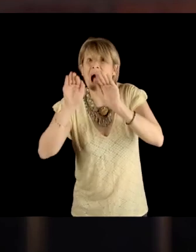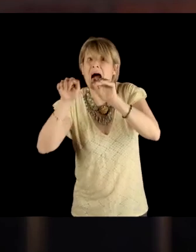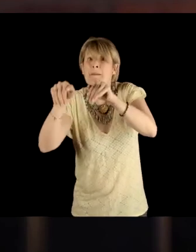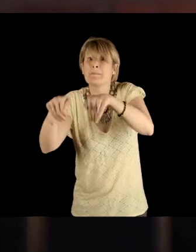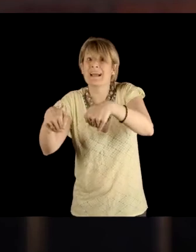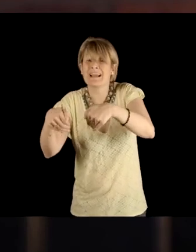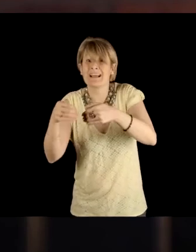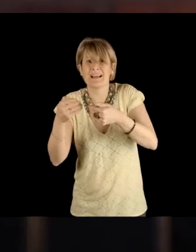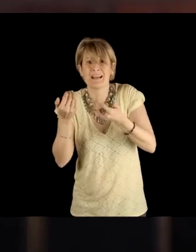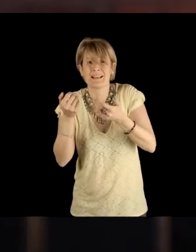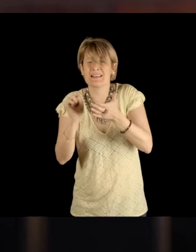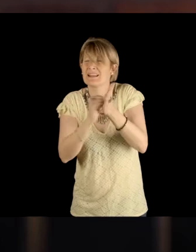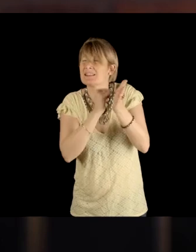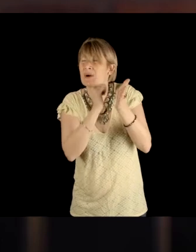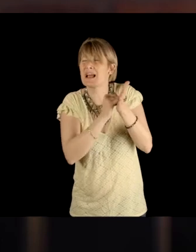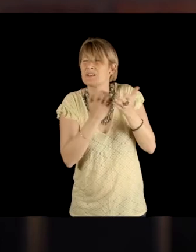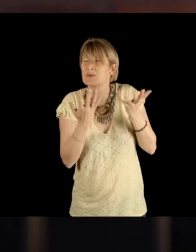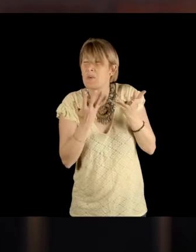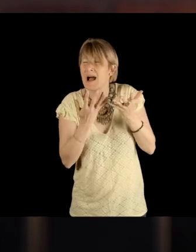How do you feel after cleaning?